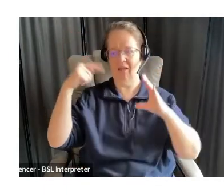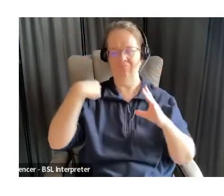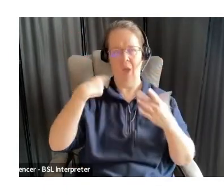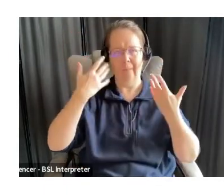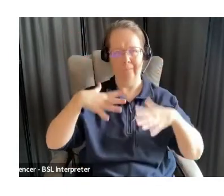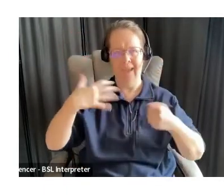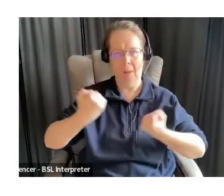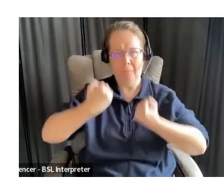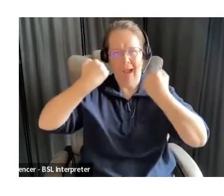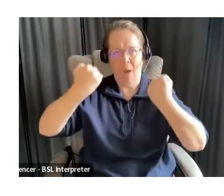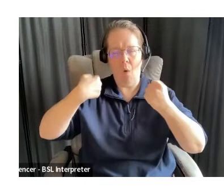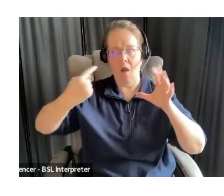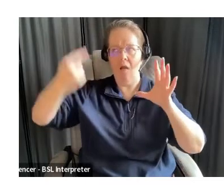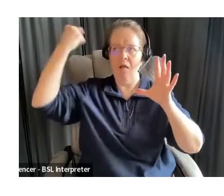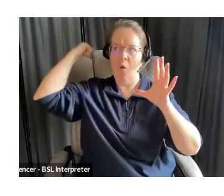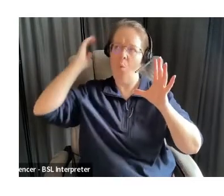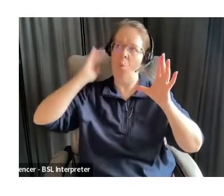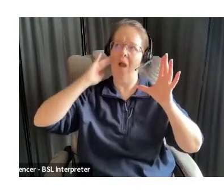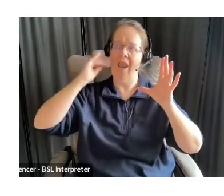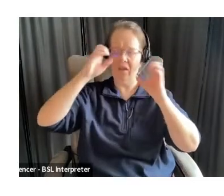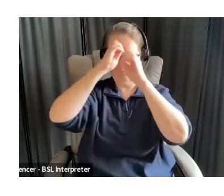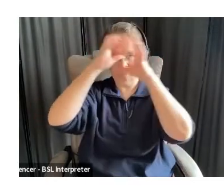you held power.